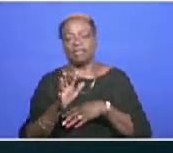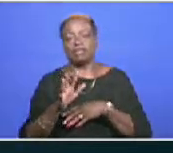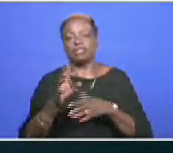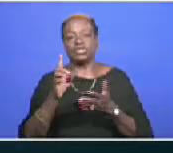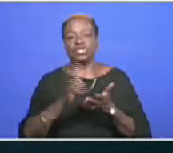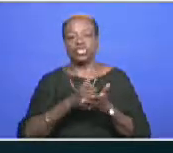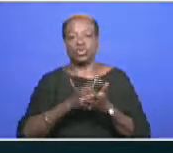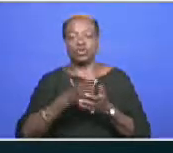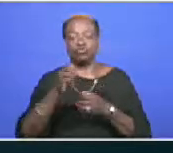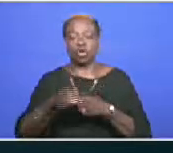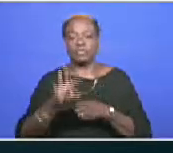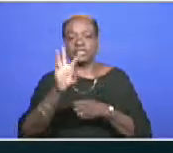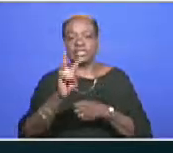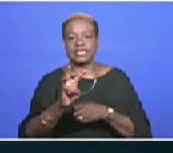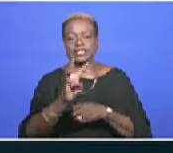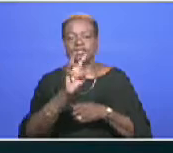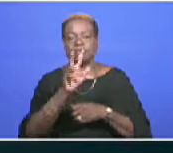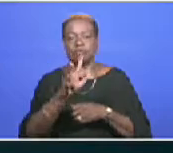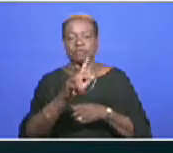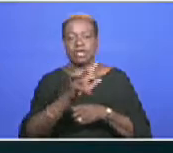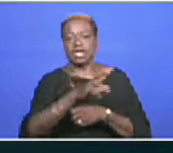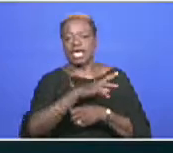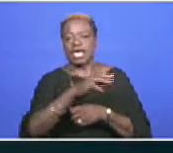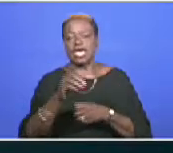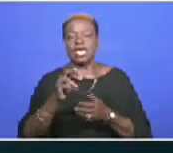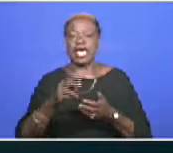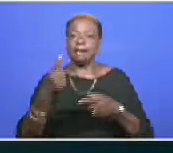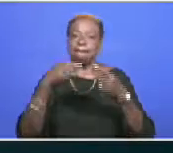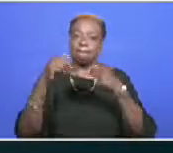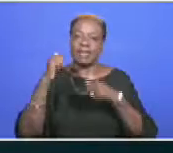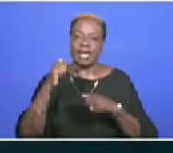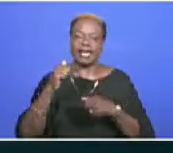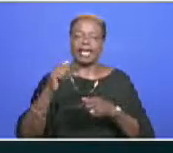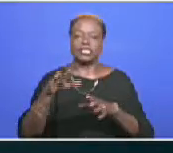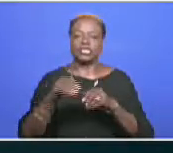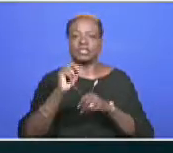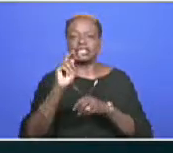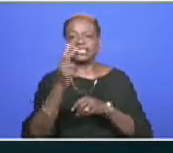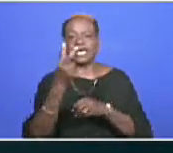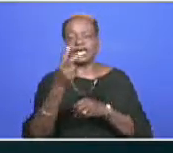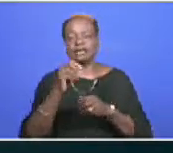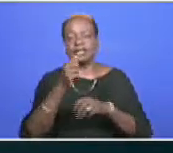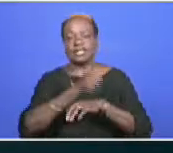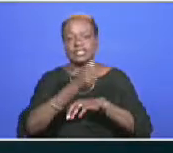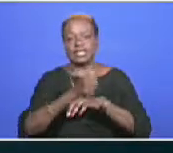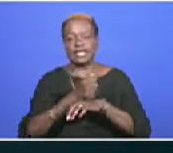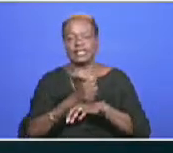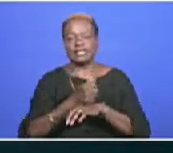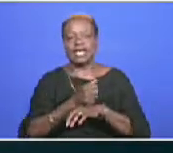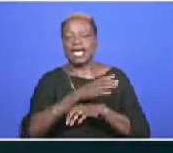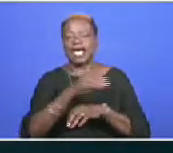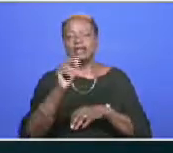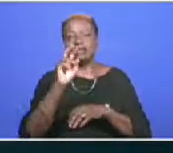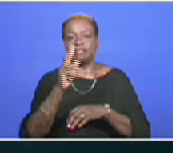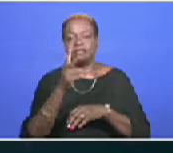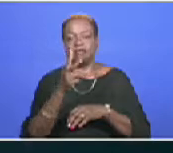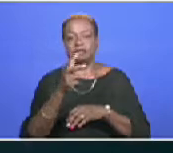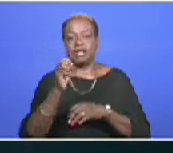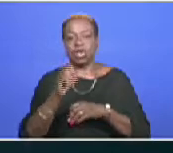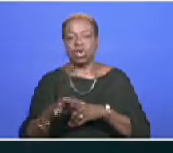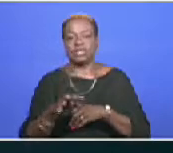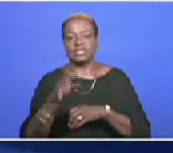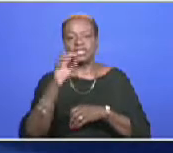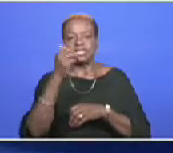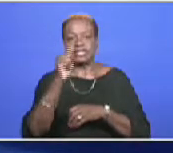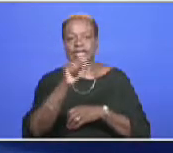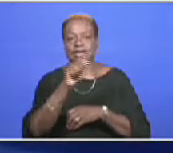the opening set 6-3. They rebounded to take the second set 6-3, forcing a third set tiebreaker, which they eventually lost